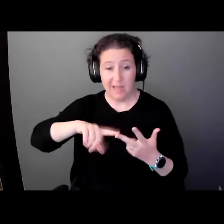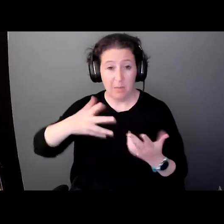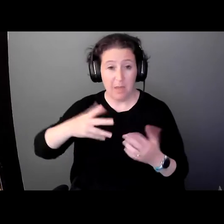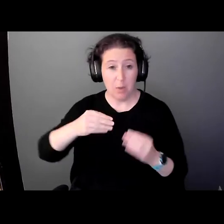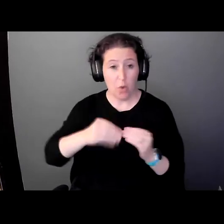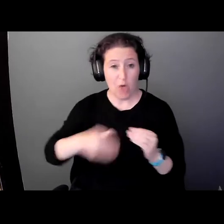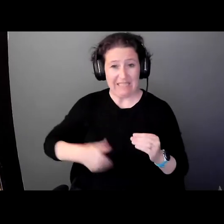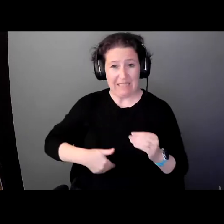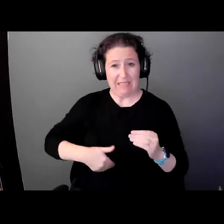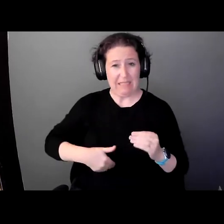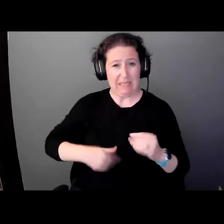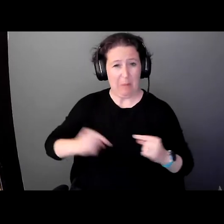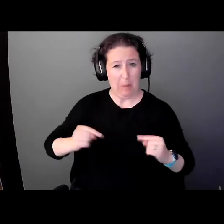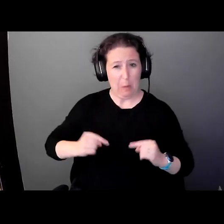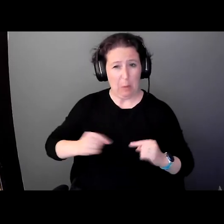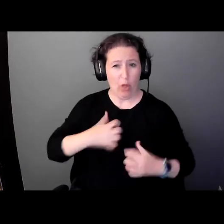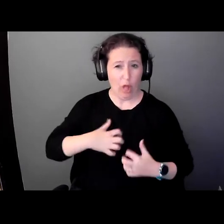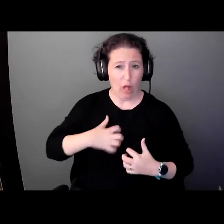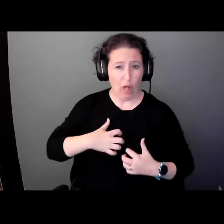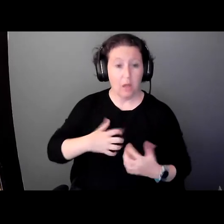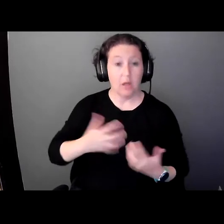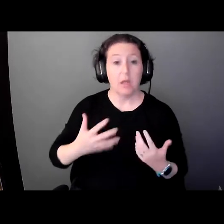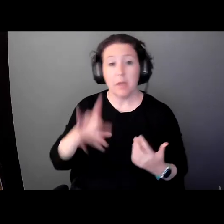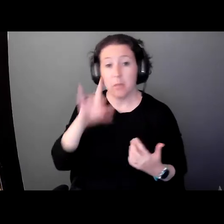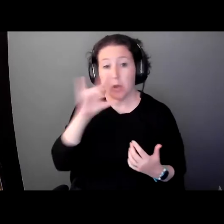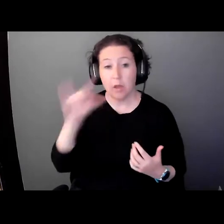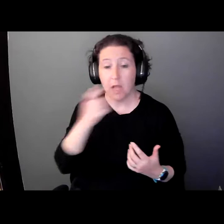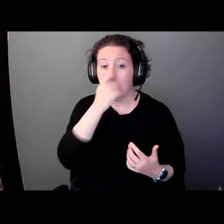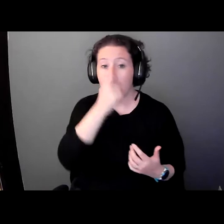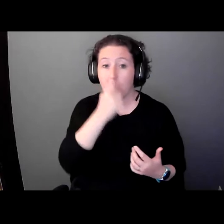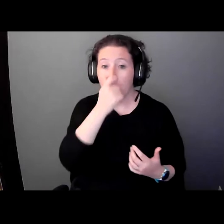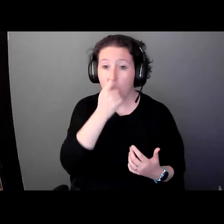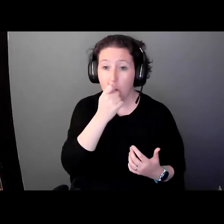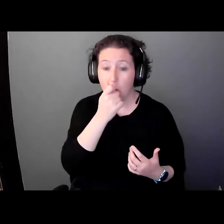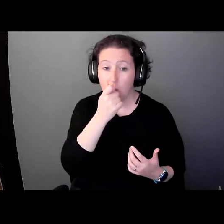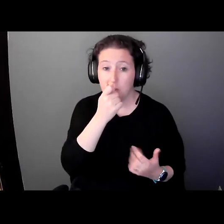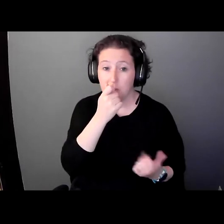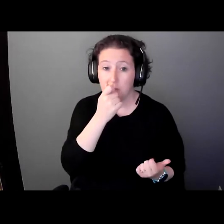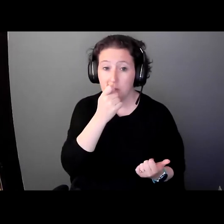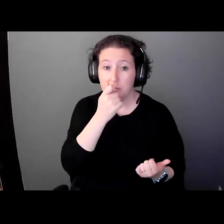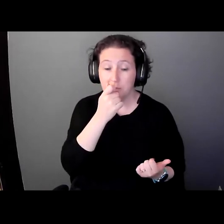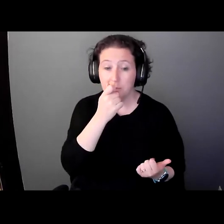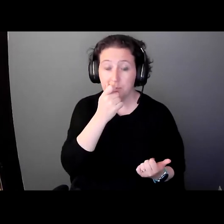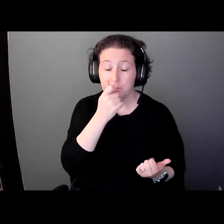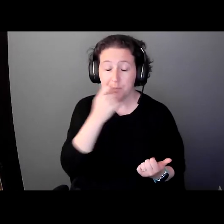bit more like a common cold initially